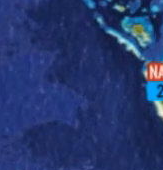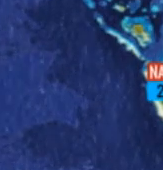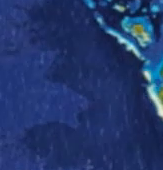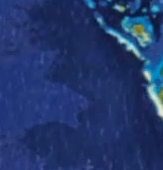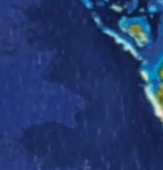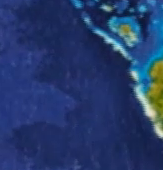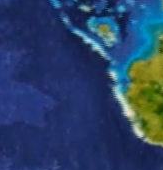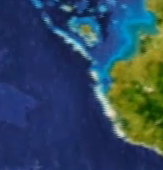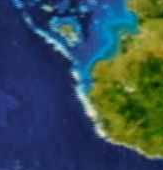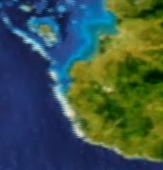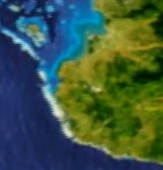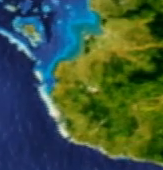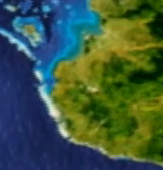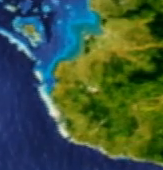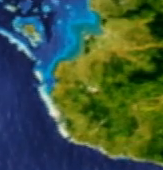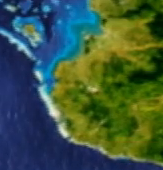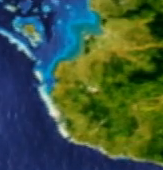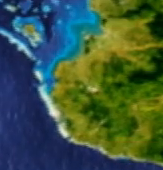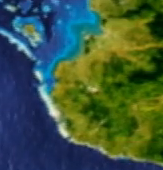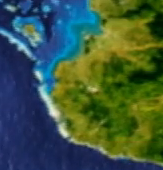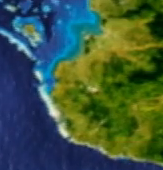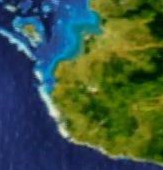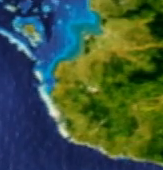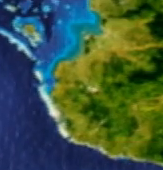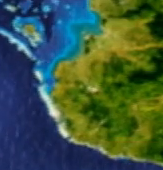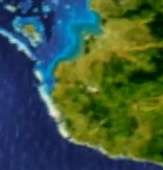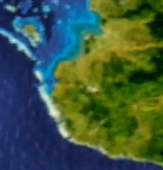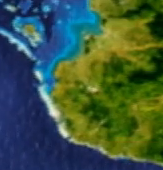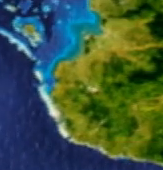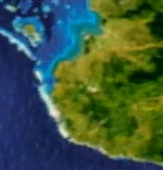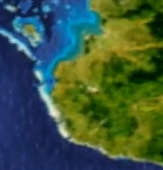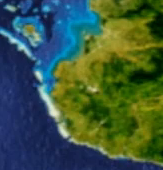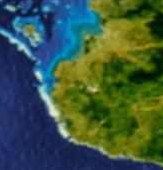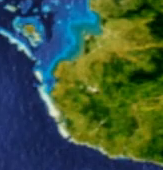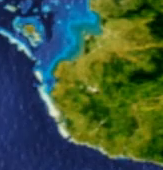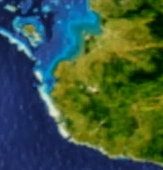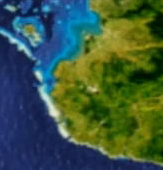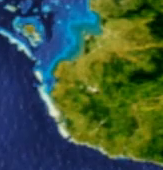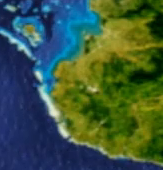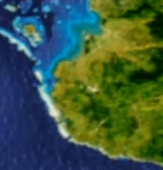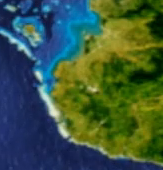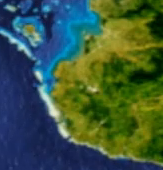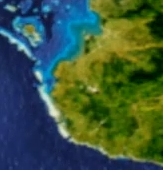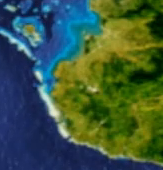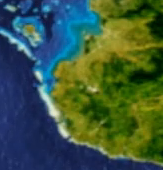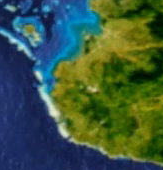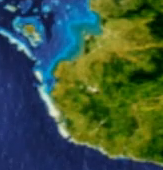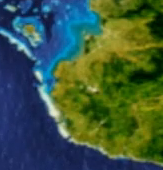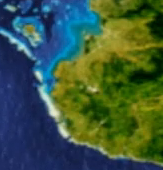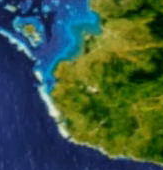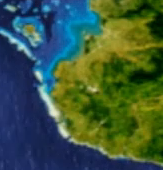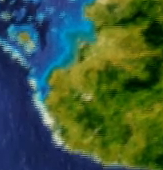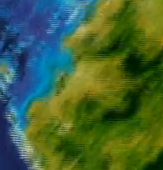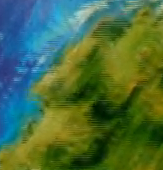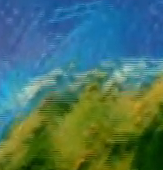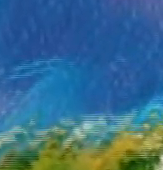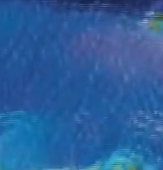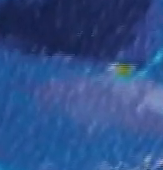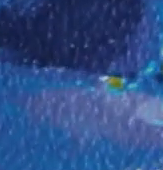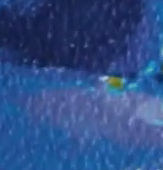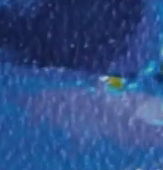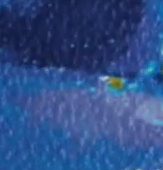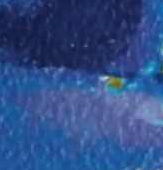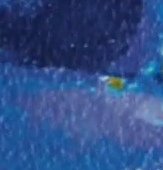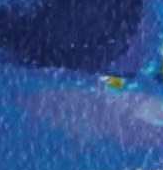showers late at night. Eastwards from Pacific Harbour to Suva, a blend of sun and clouds with a shower in